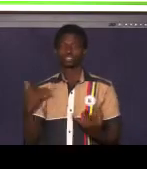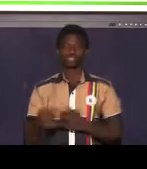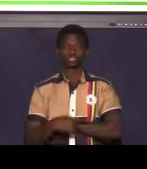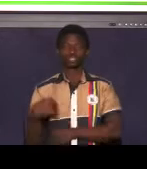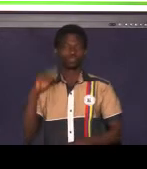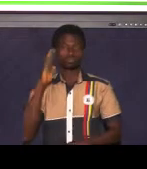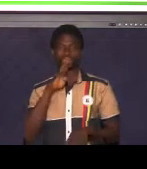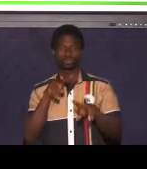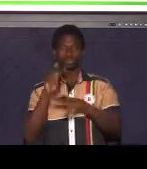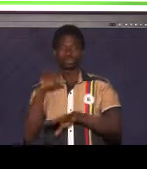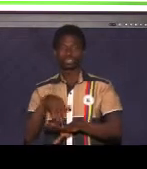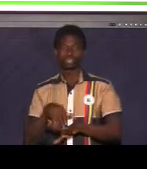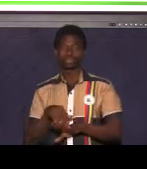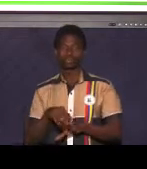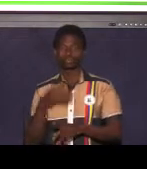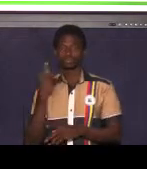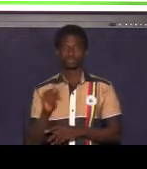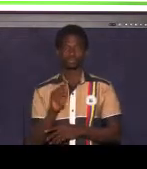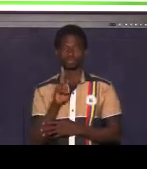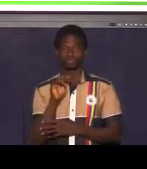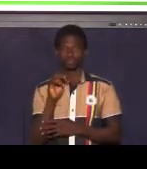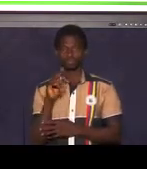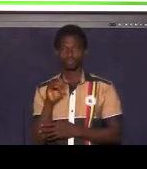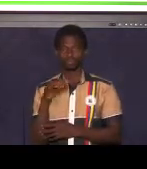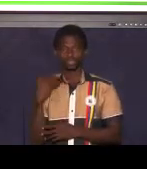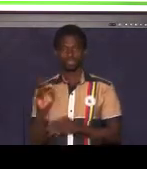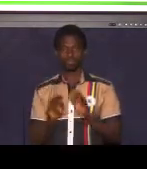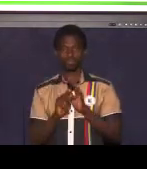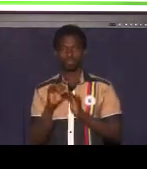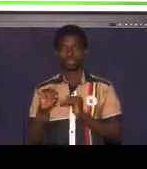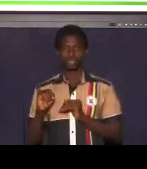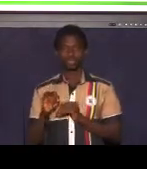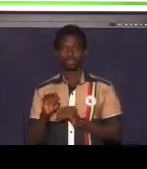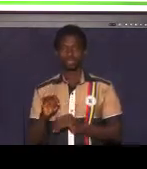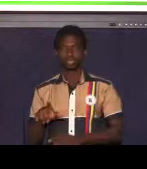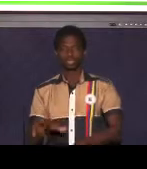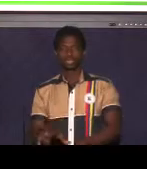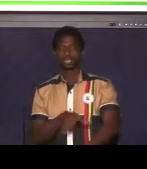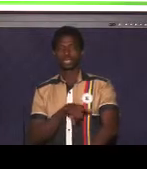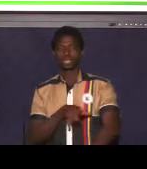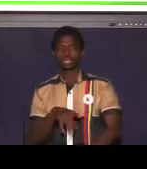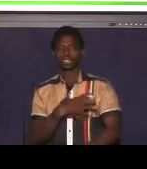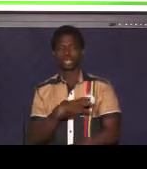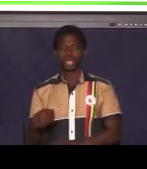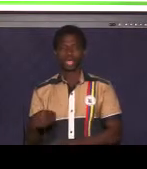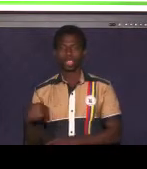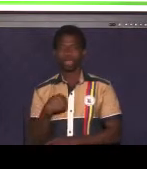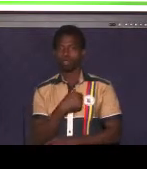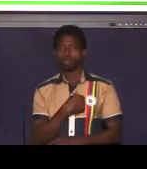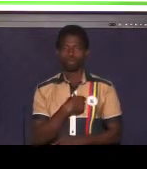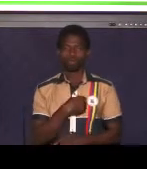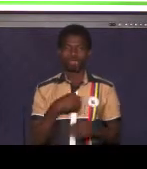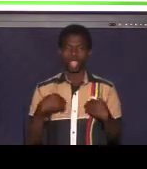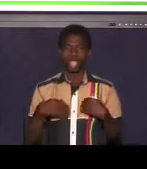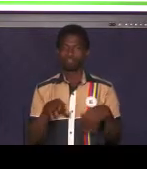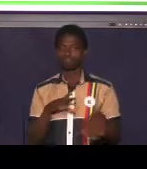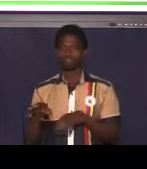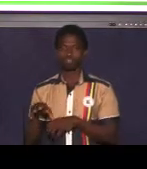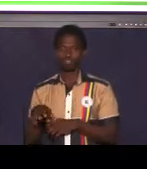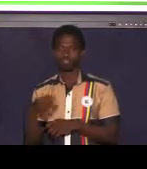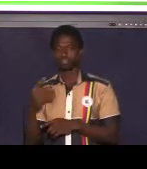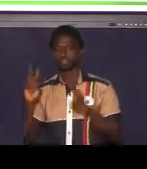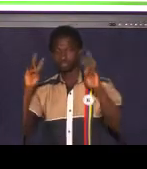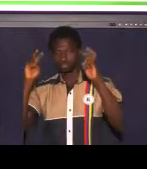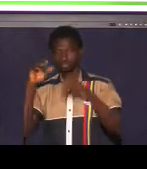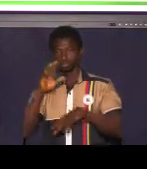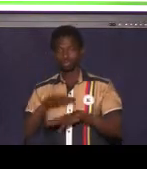today? Today we'll be looking at the units of measuring length, and we've already done a